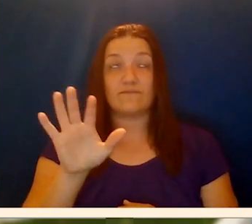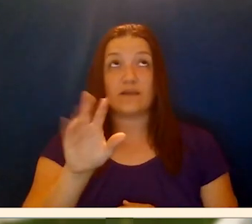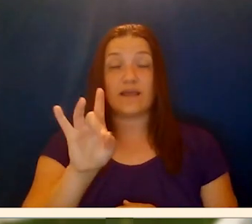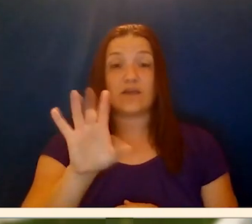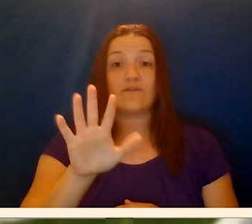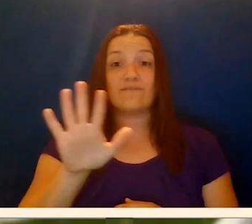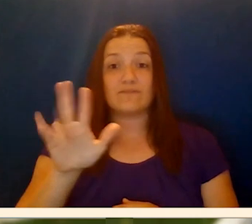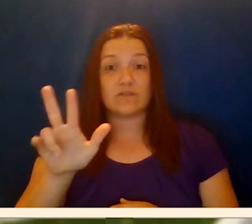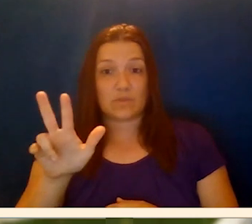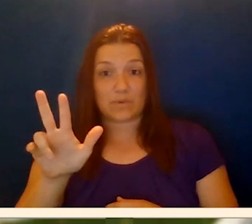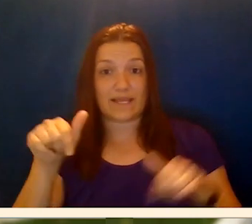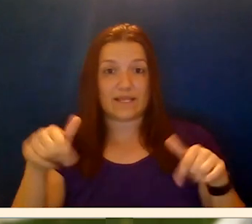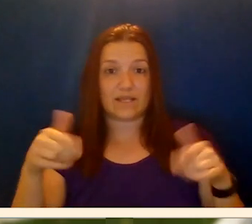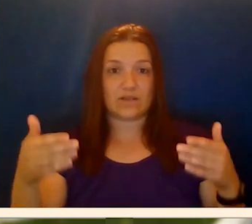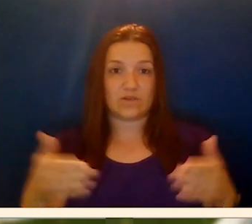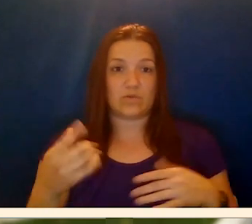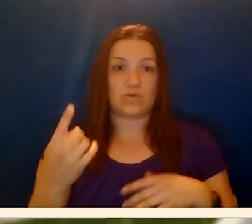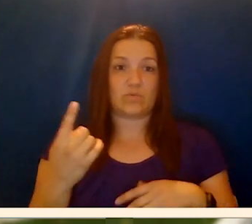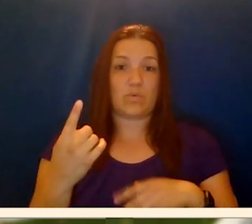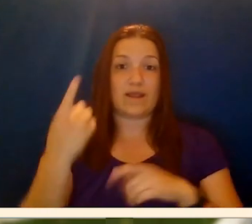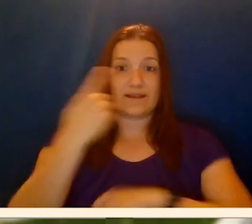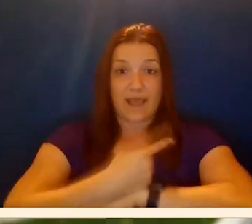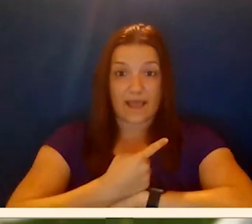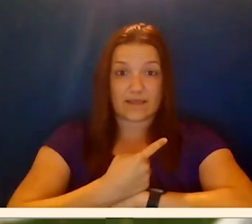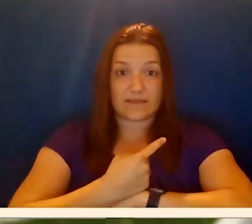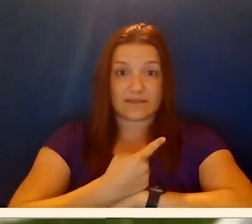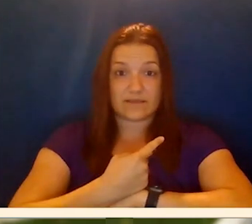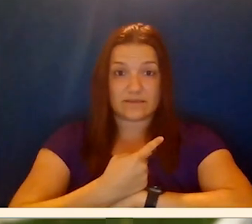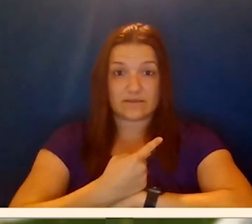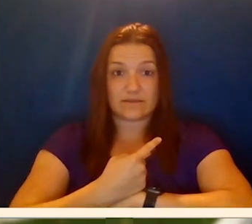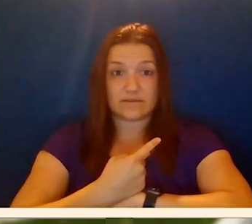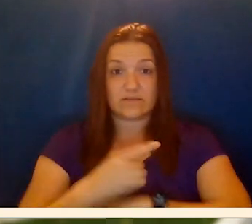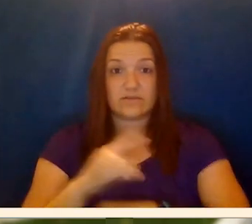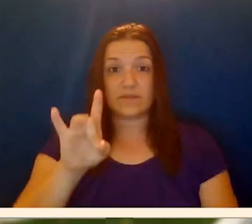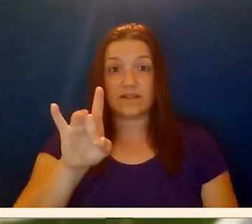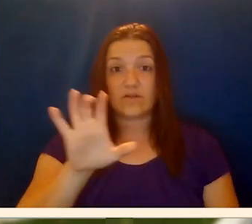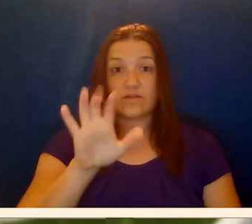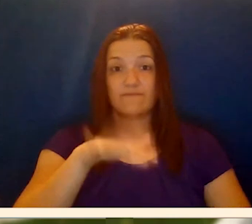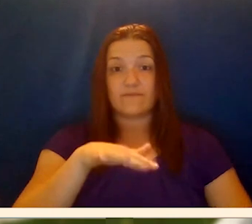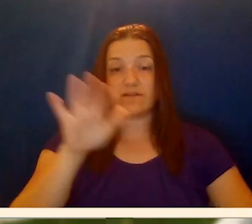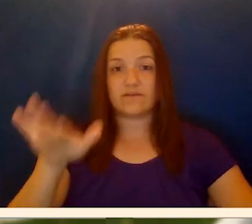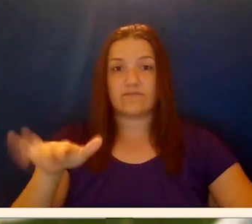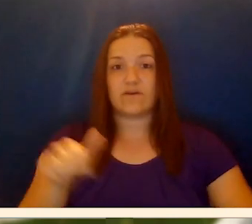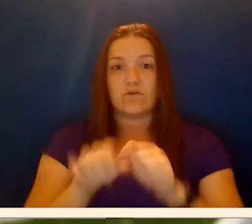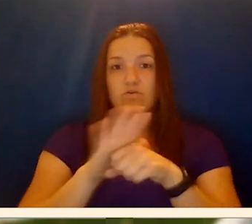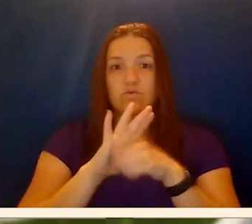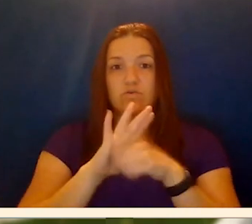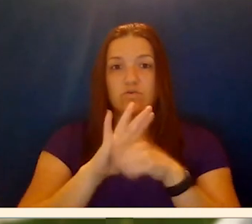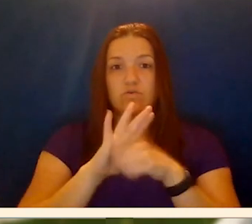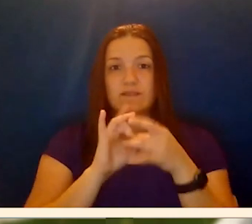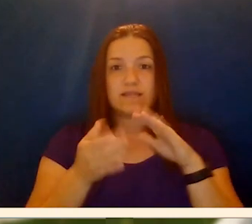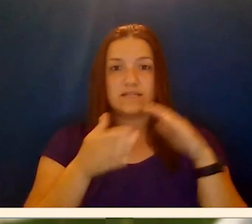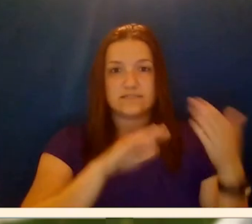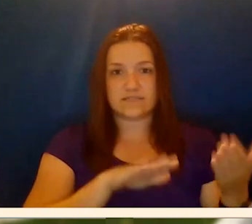853 new cases just in a single day. There have been 855 COVID-related